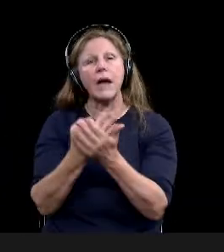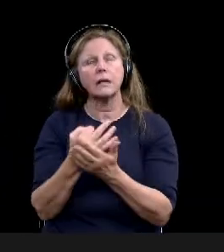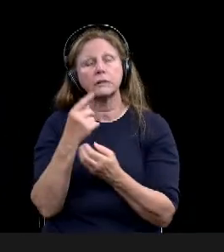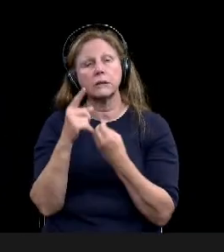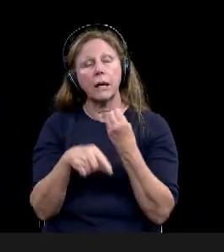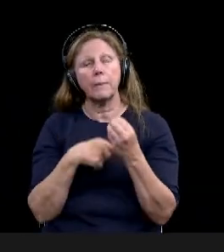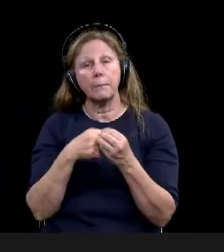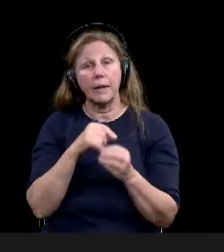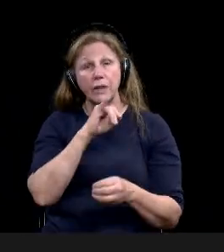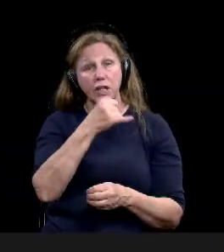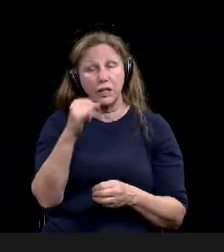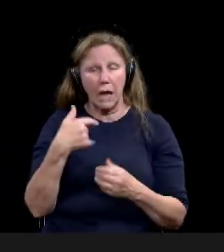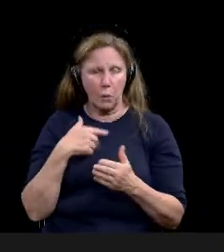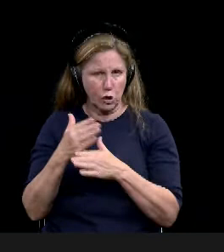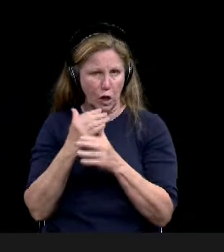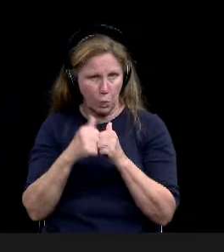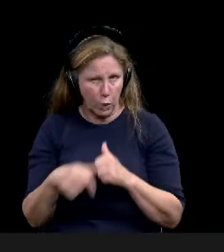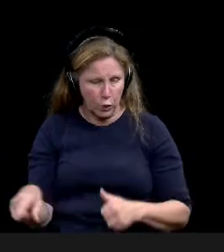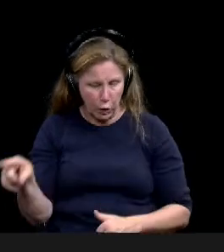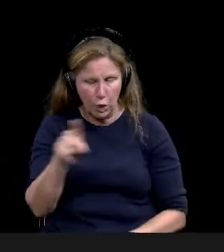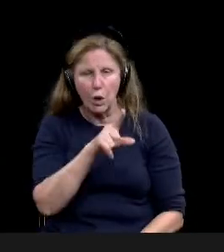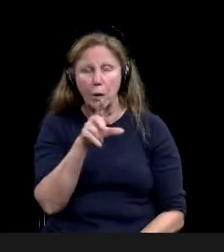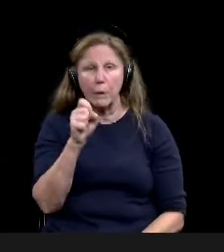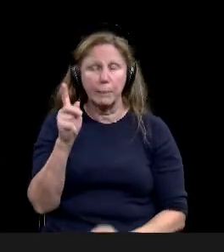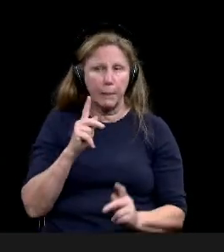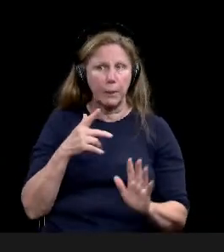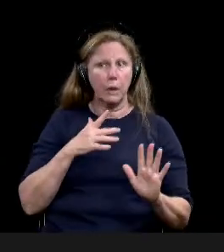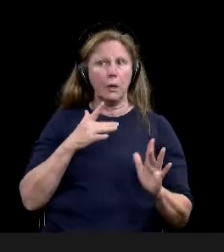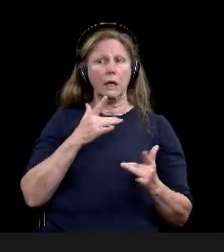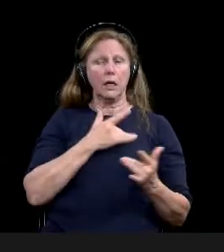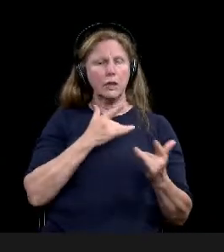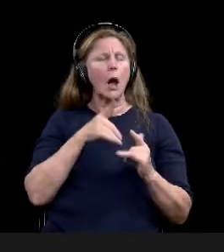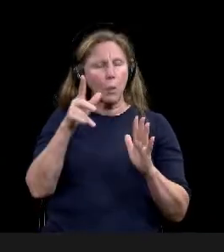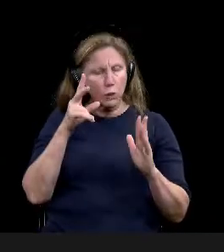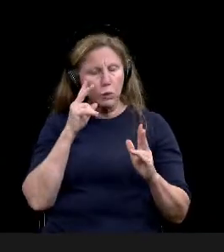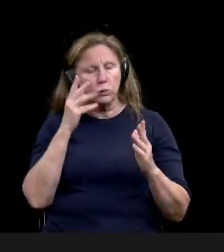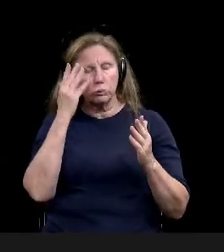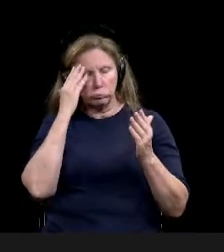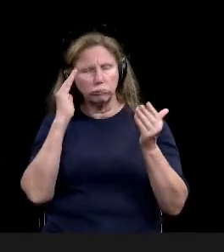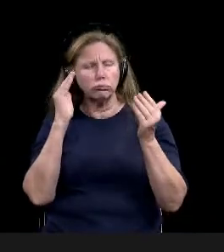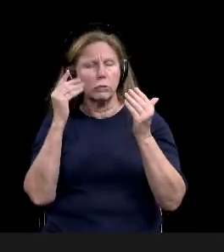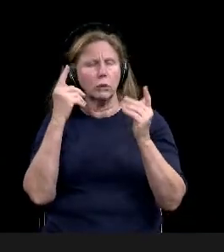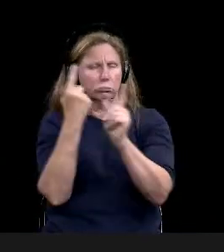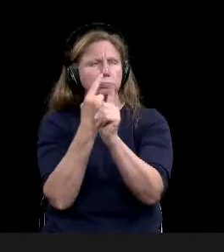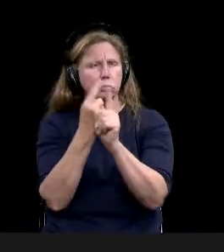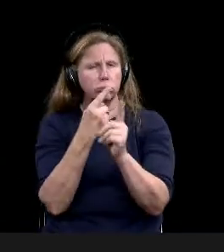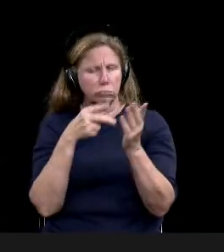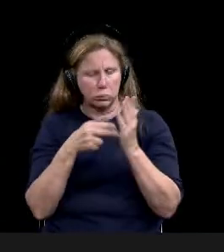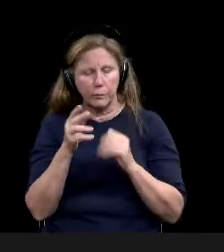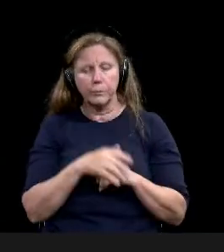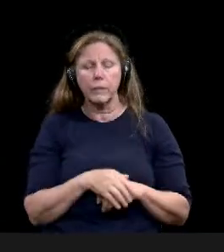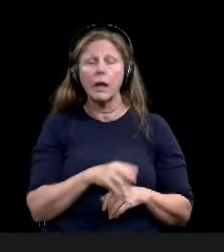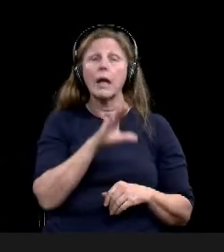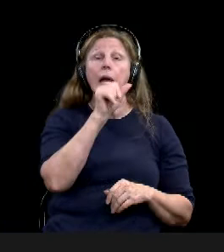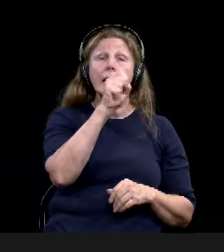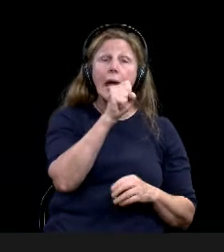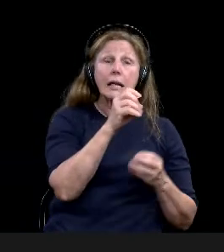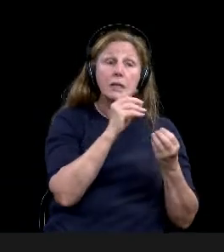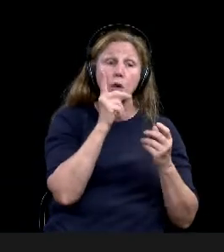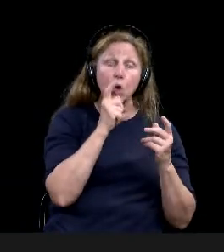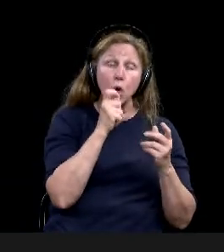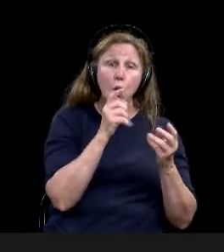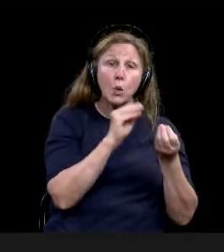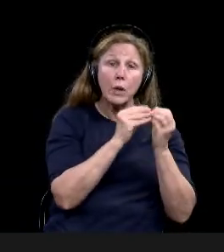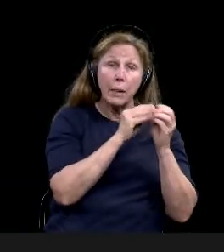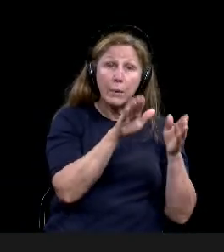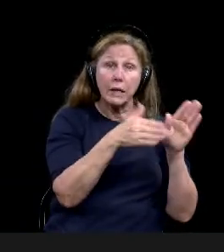case fatality rates for COVID-19, about 1%, which means 1 in 100 diagnosed with COVID-19 die